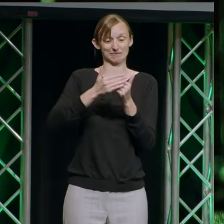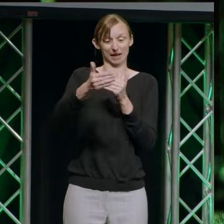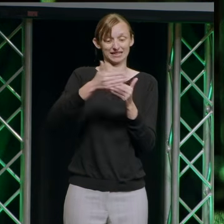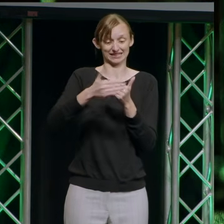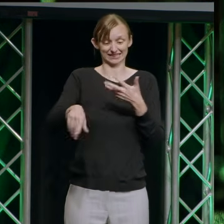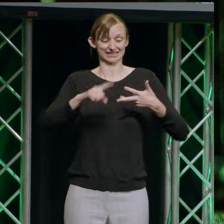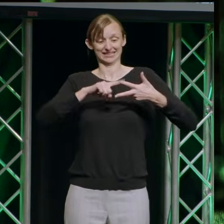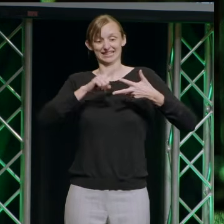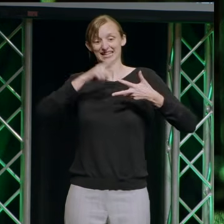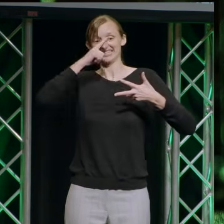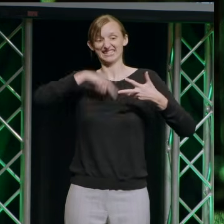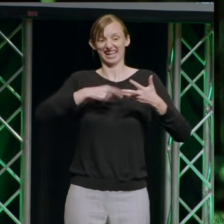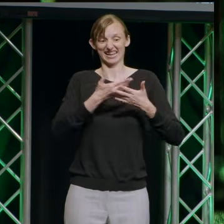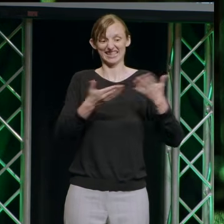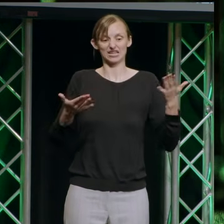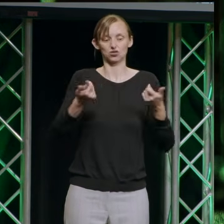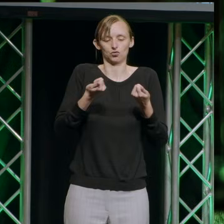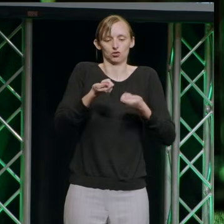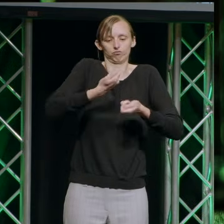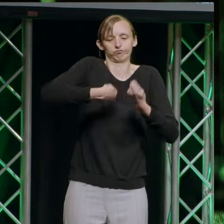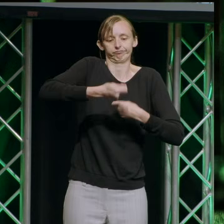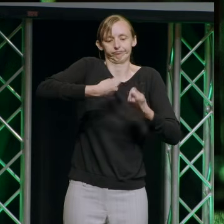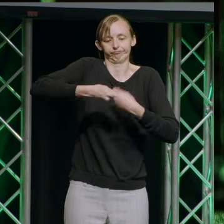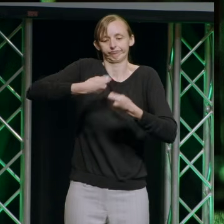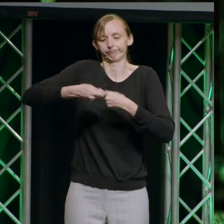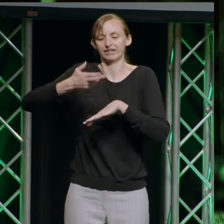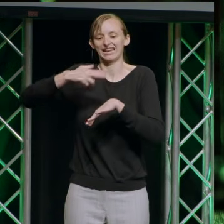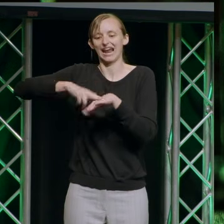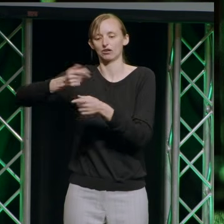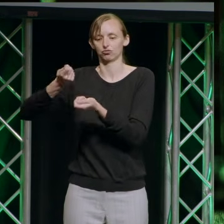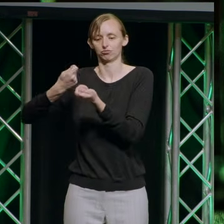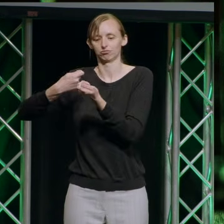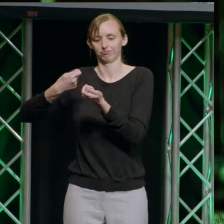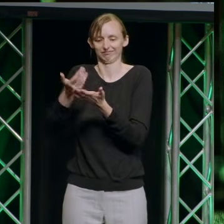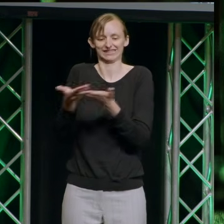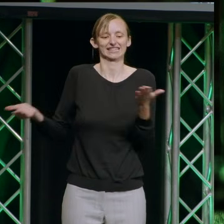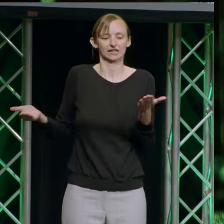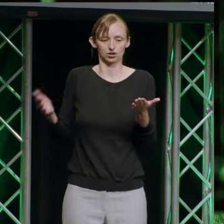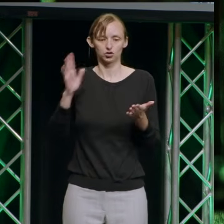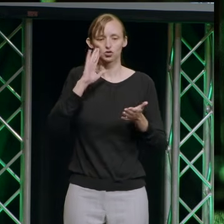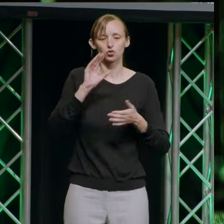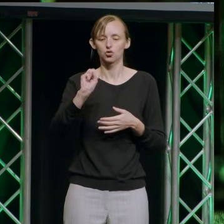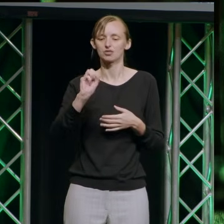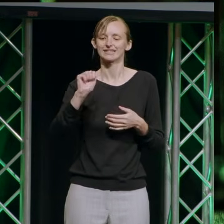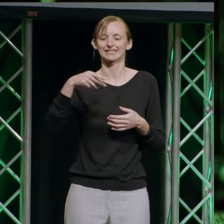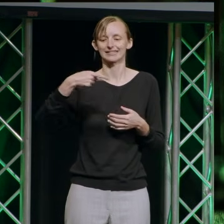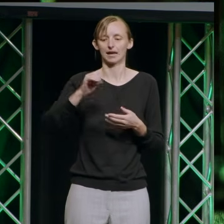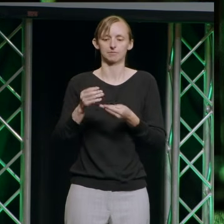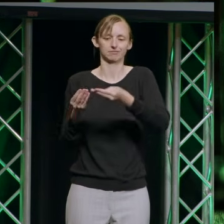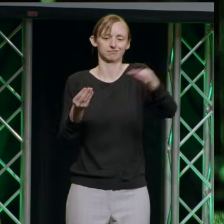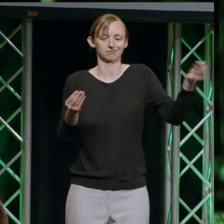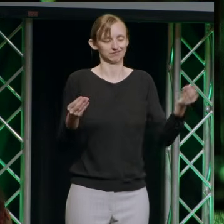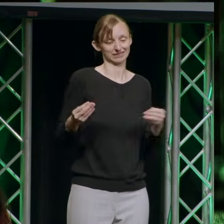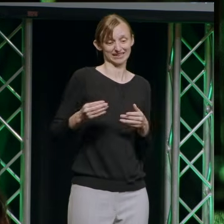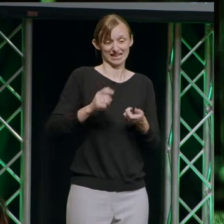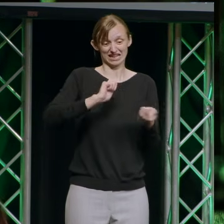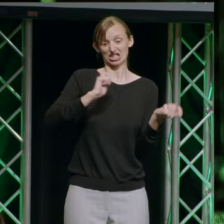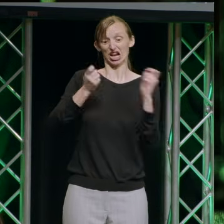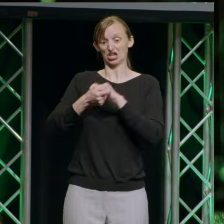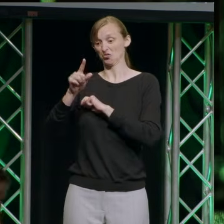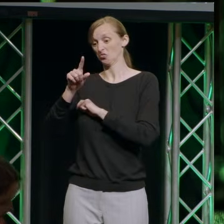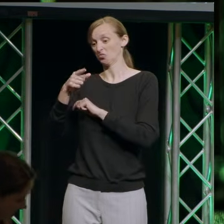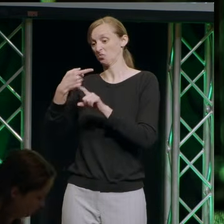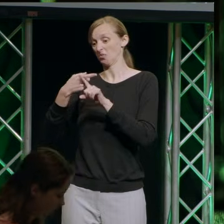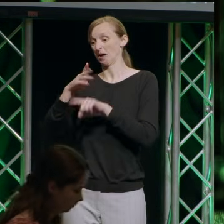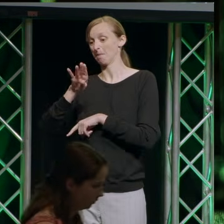of these synthetic materials for natural additives. So we're going to pass around some samples to show you the progress we've made on the bio-based materials.